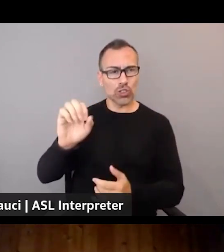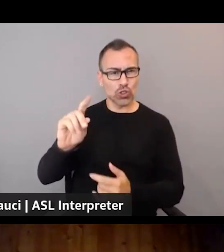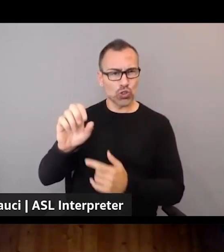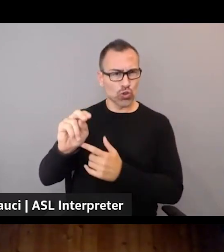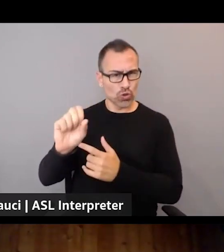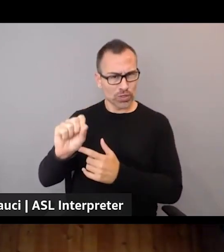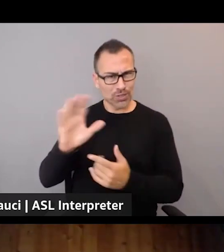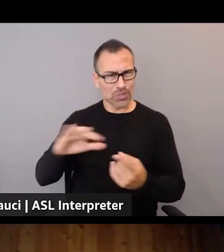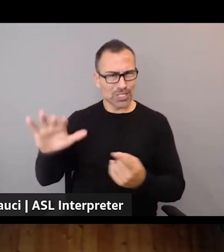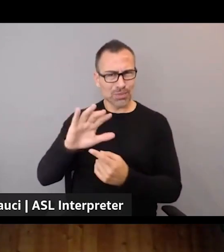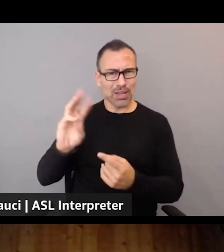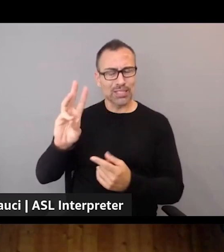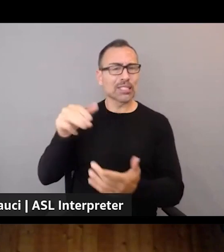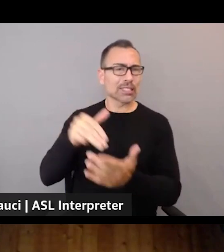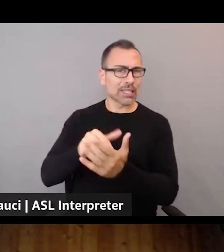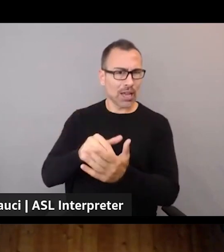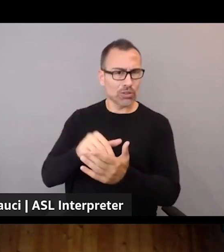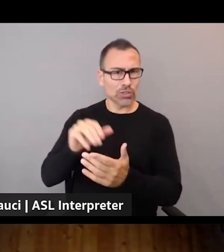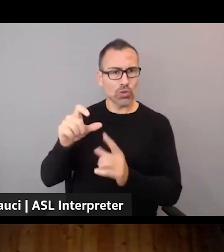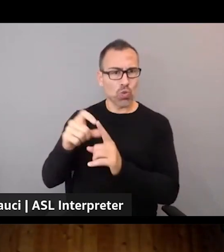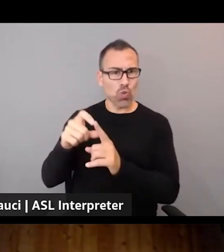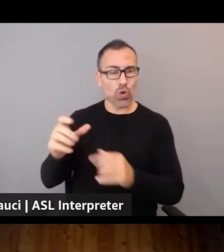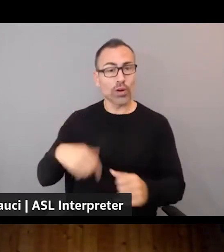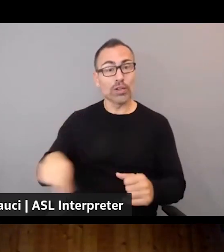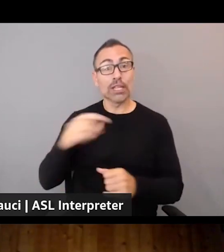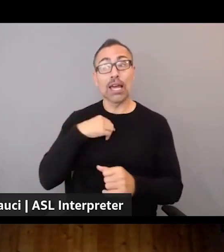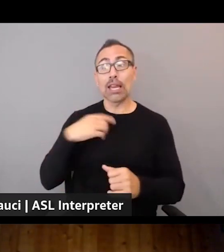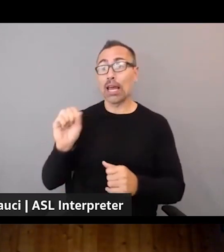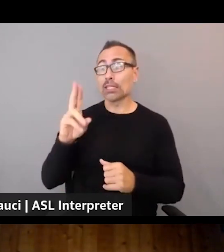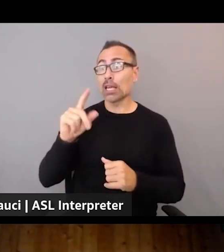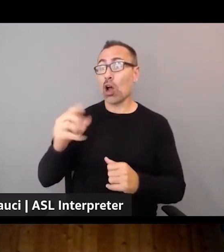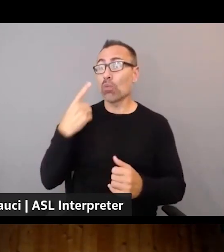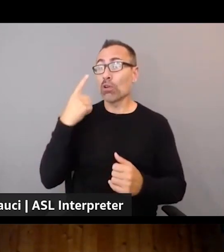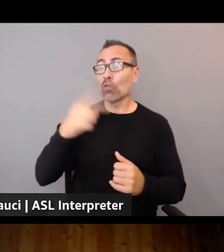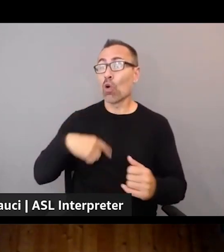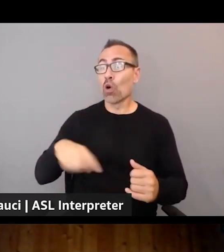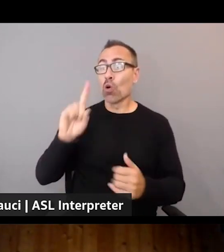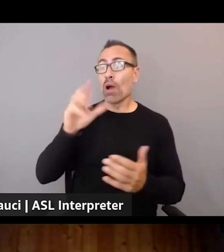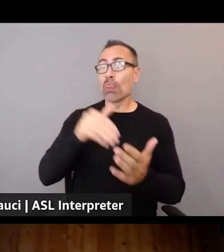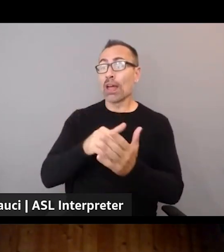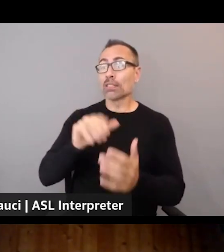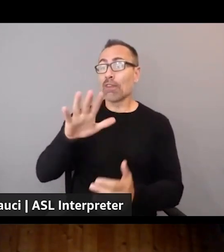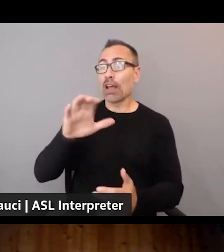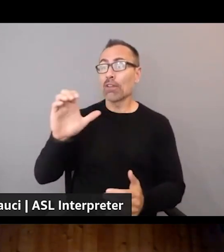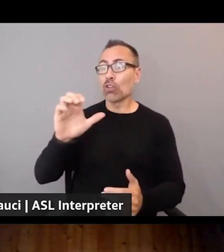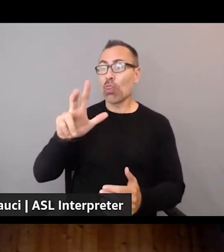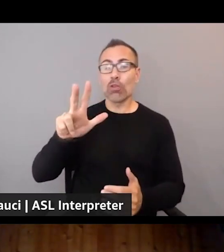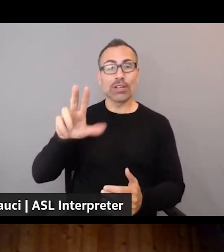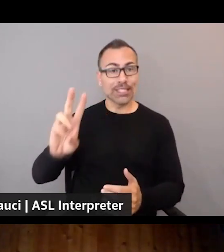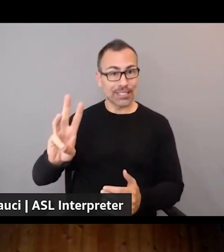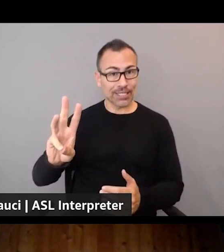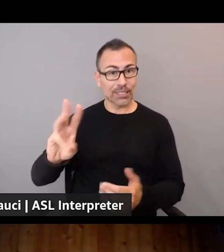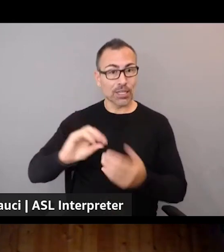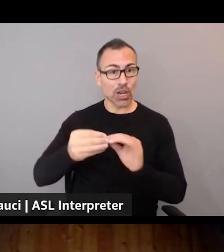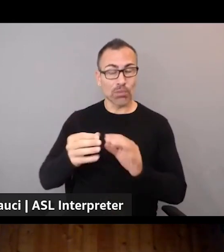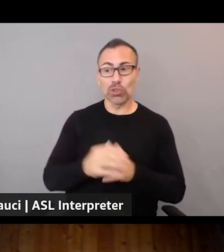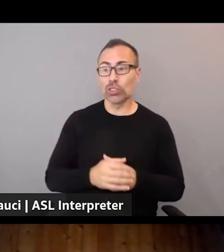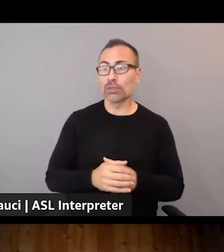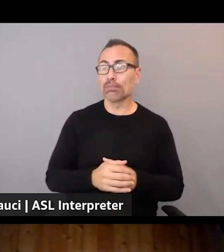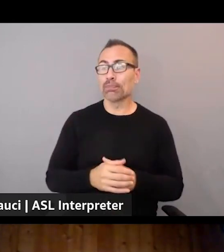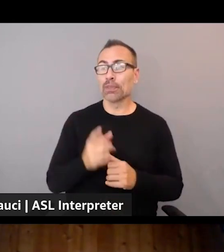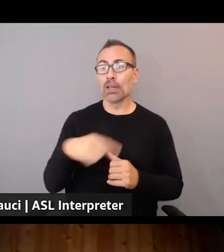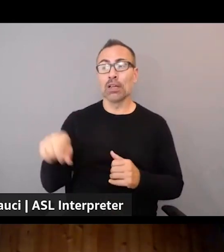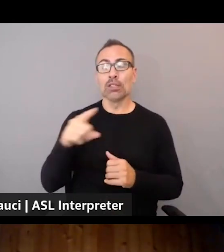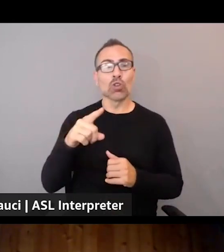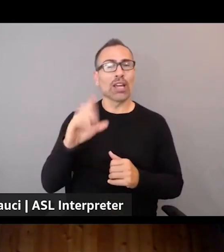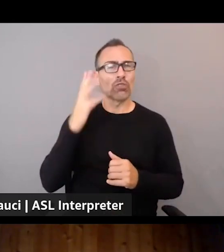output a vector of 1,536 numbers. And so it can do that on a consistent basis. And when you want to create a database